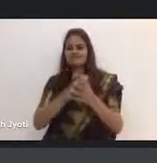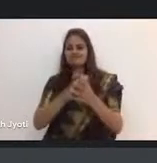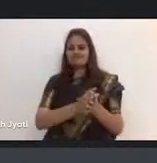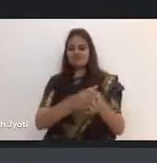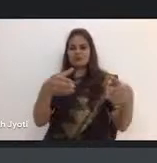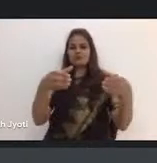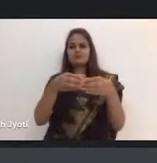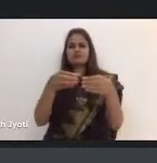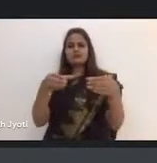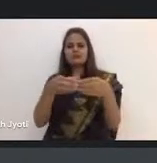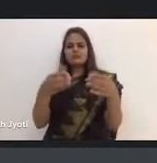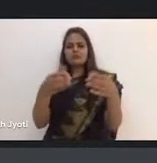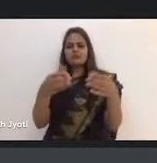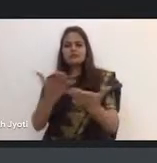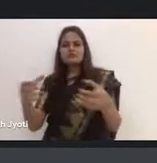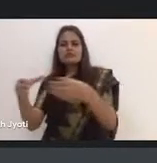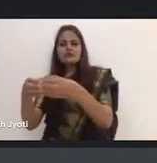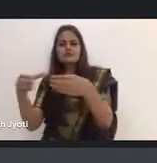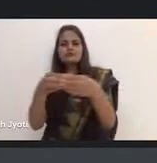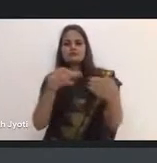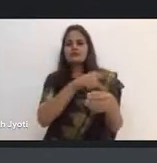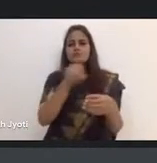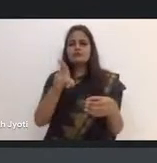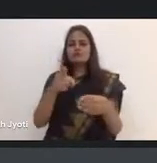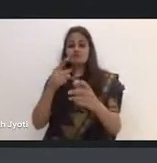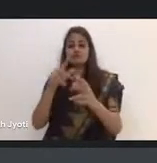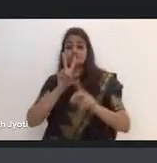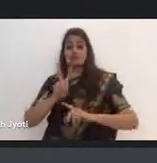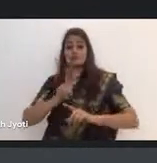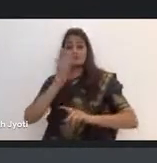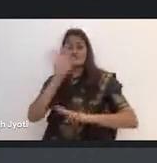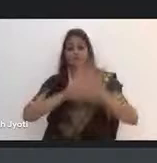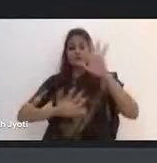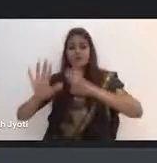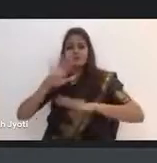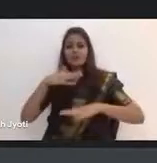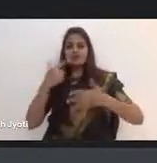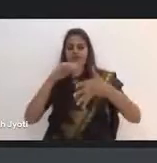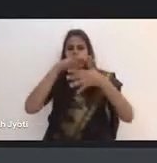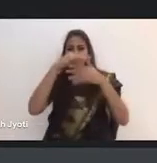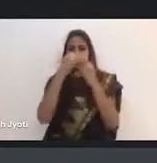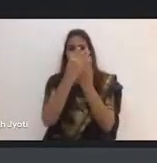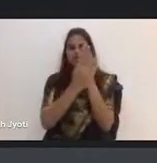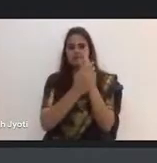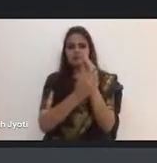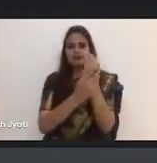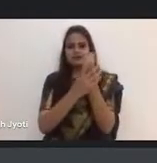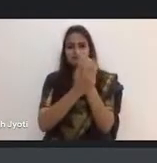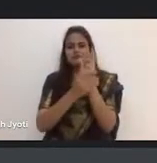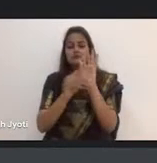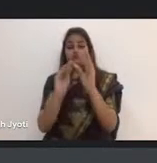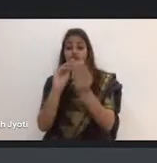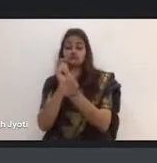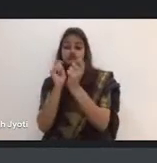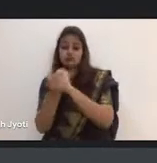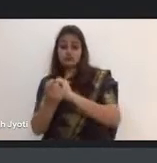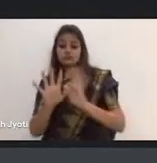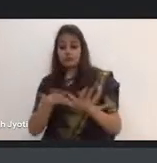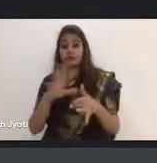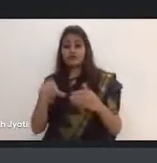object on the verb, so the hand shape in the verb changes. So it's very, very complex.